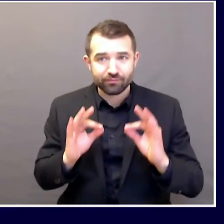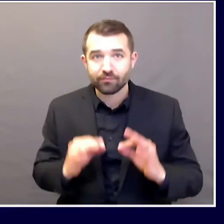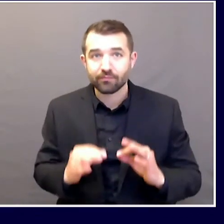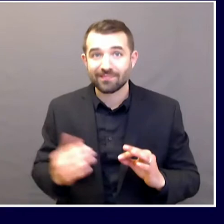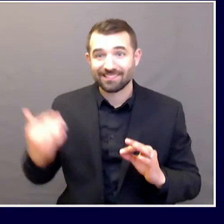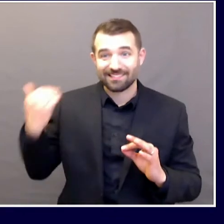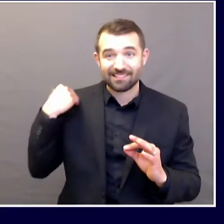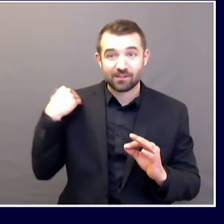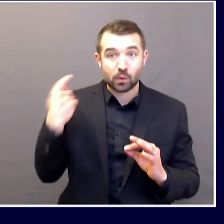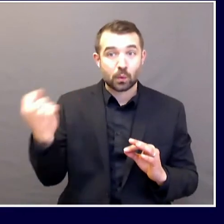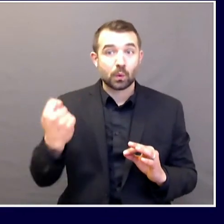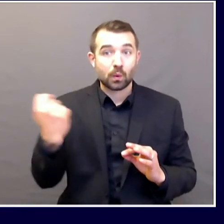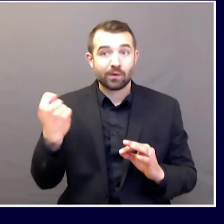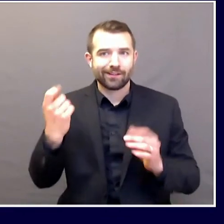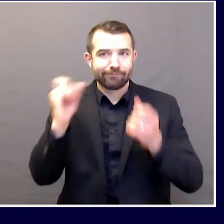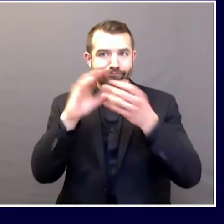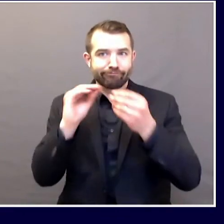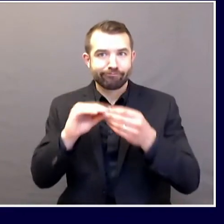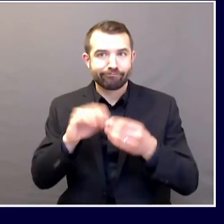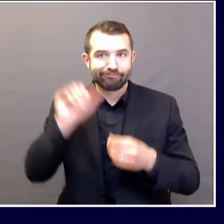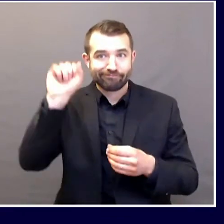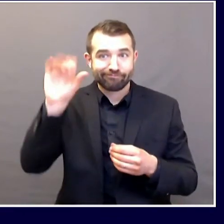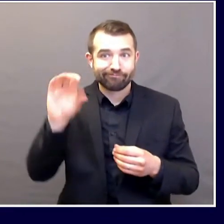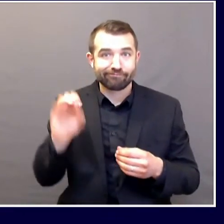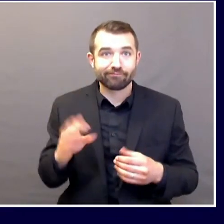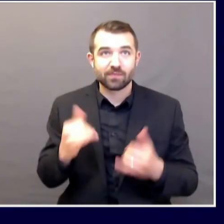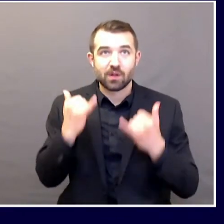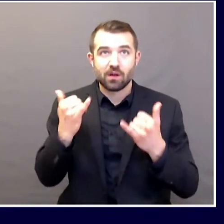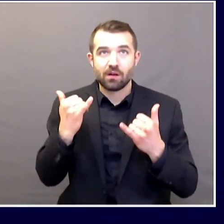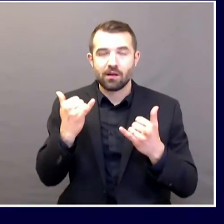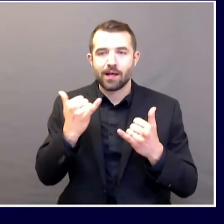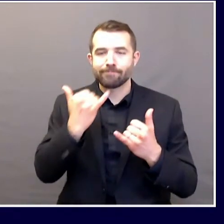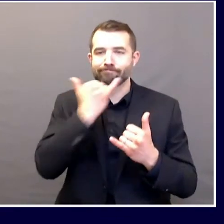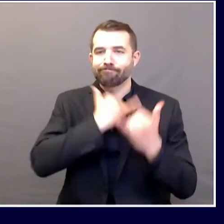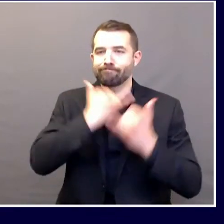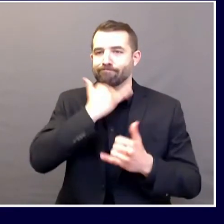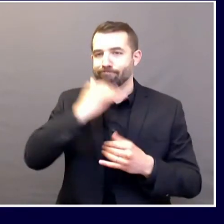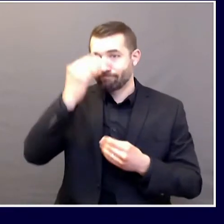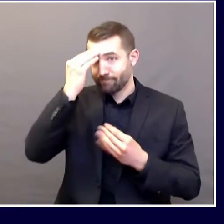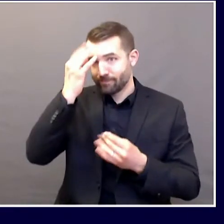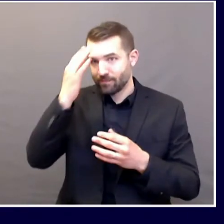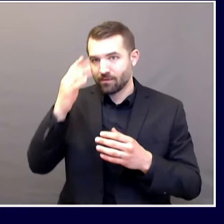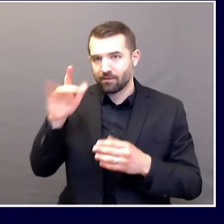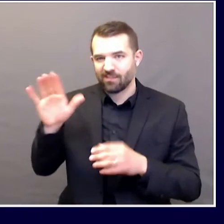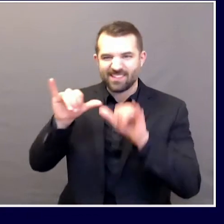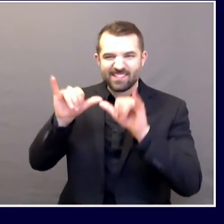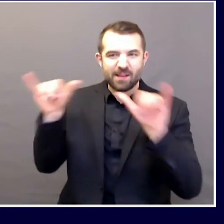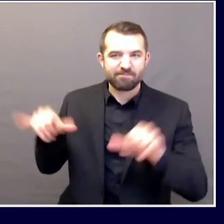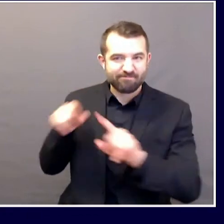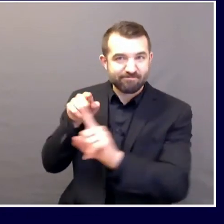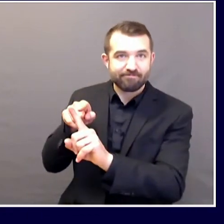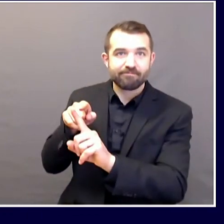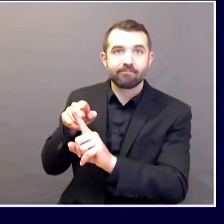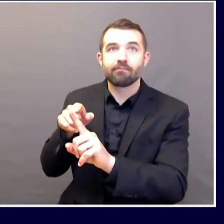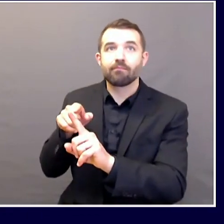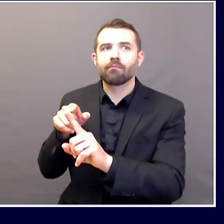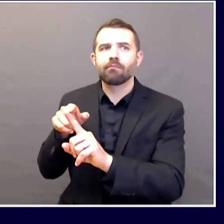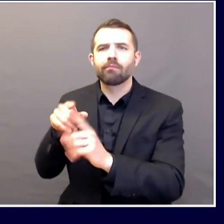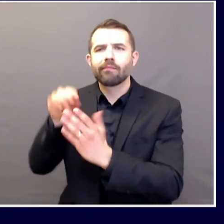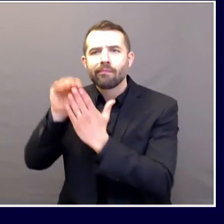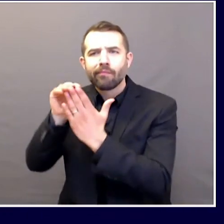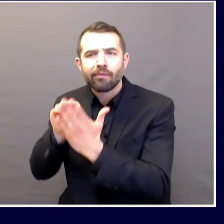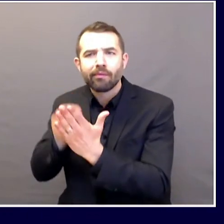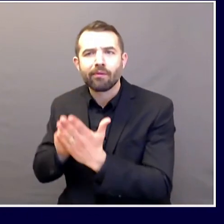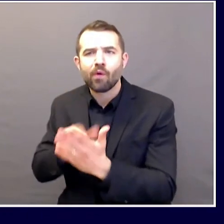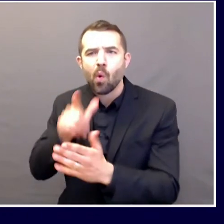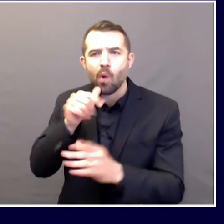with respect to the program, the system that allows us to track who has been vaccinated and tabulate those data. The system